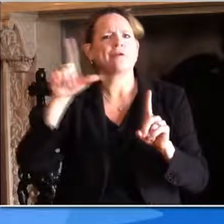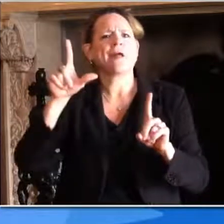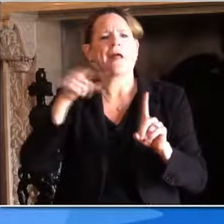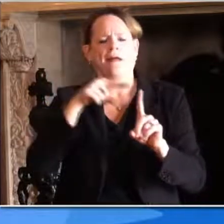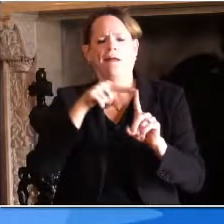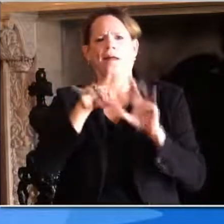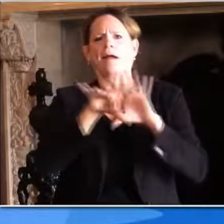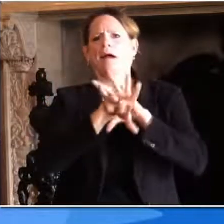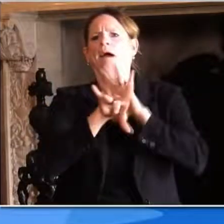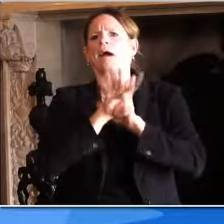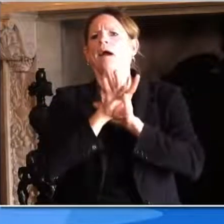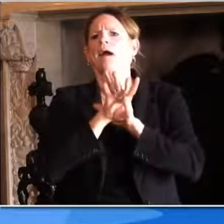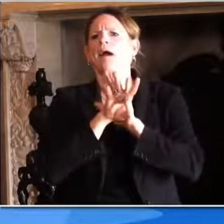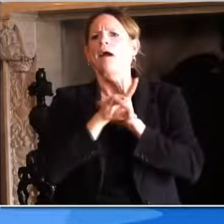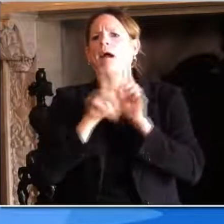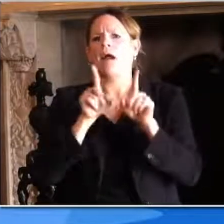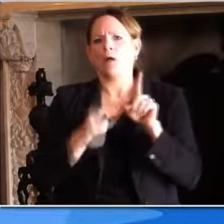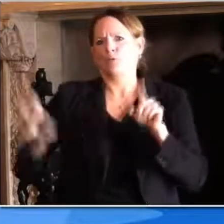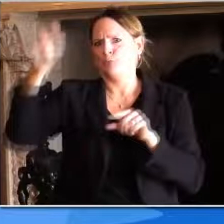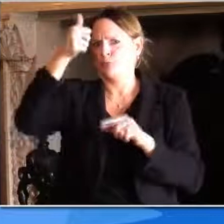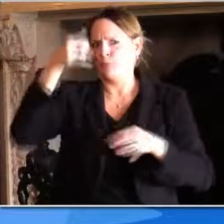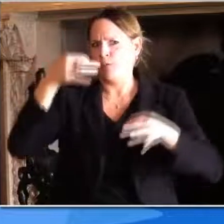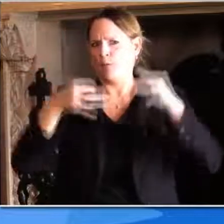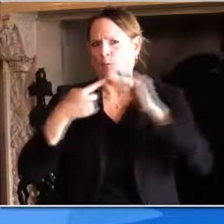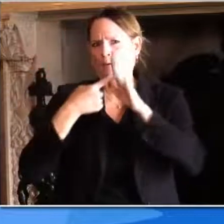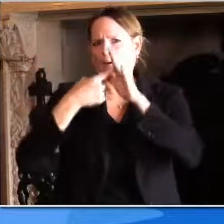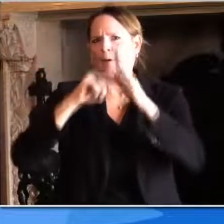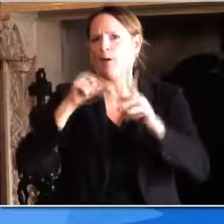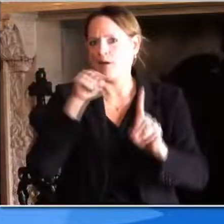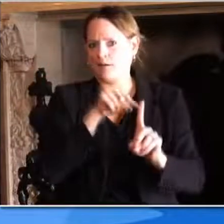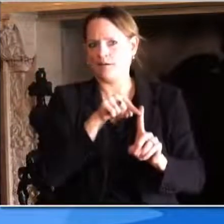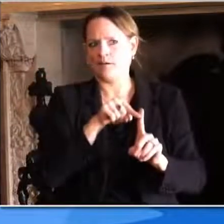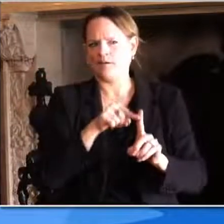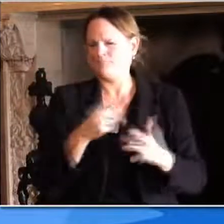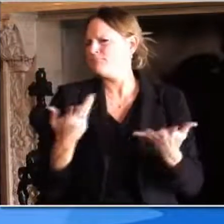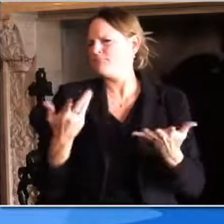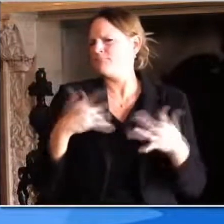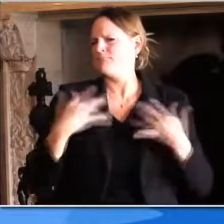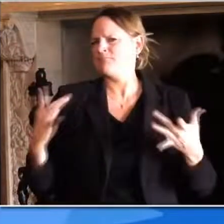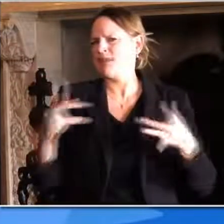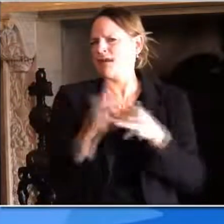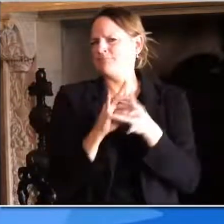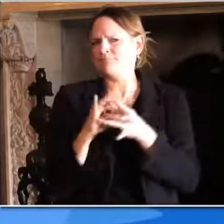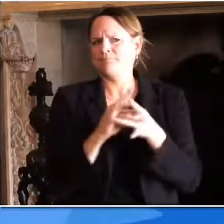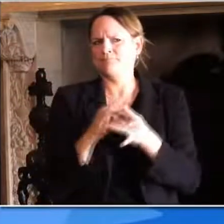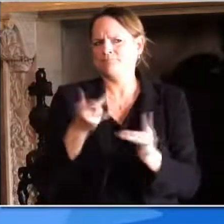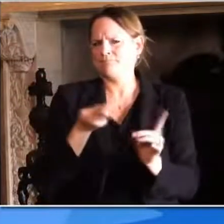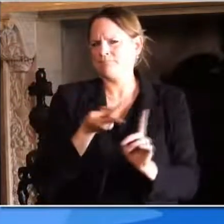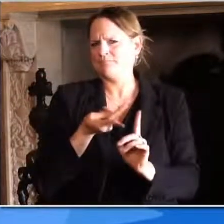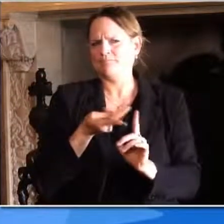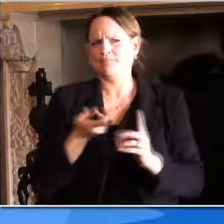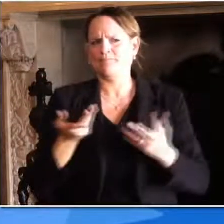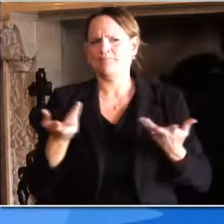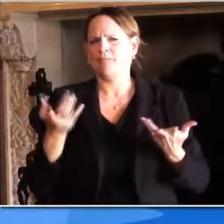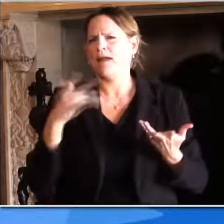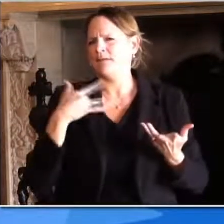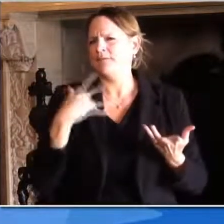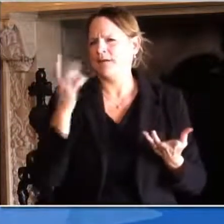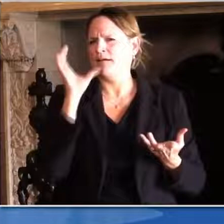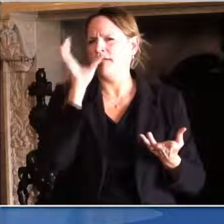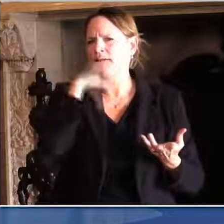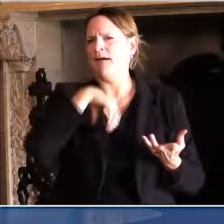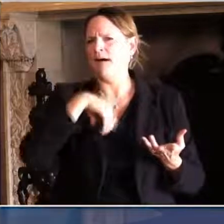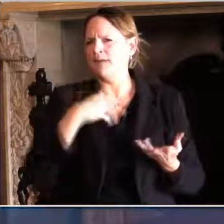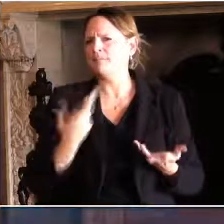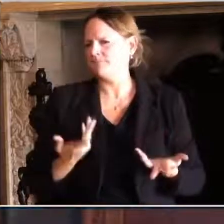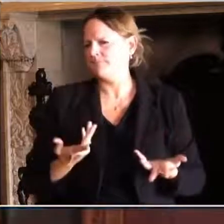in any way? And what do you say to people who would argue that that has everything to do with the timing of this order? Well, it